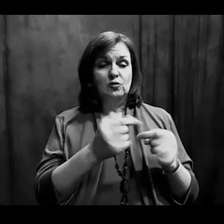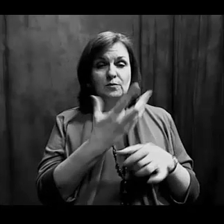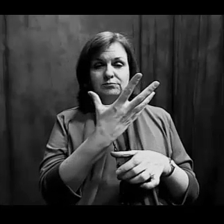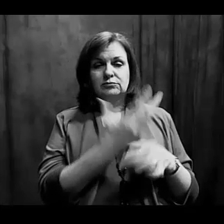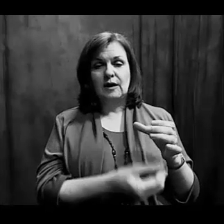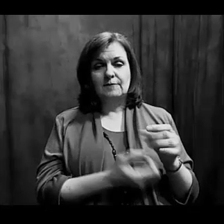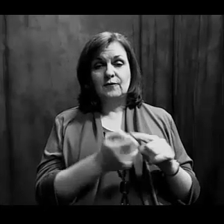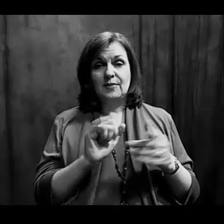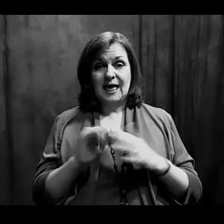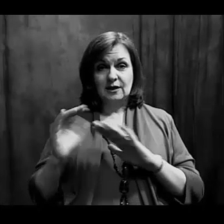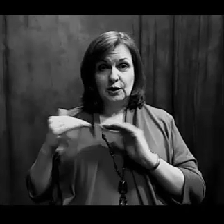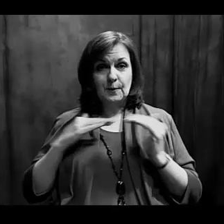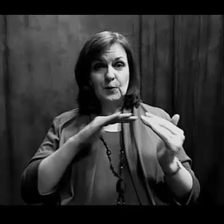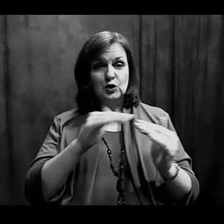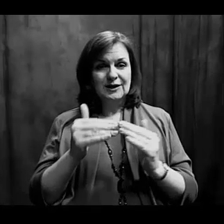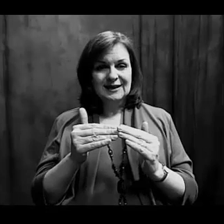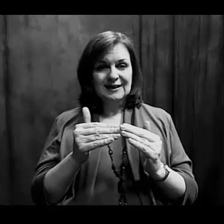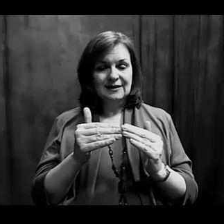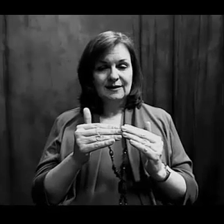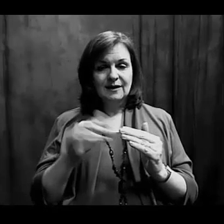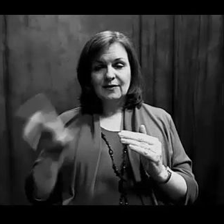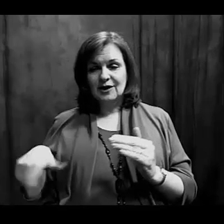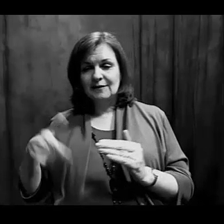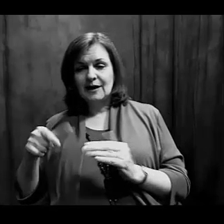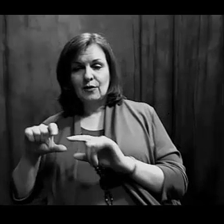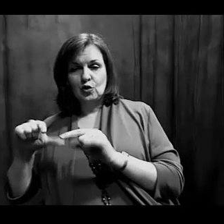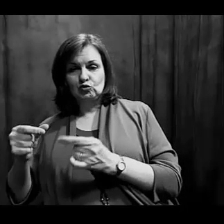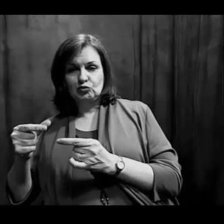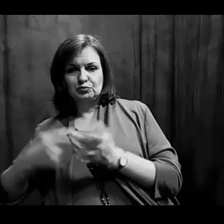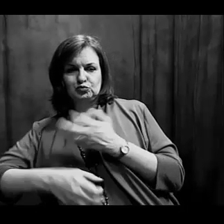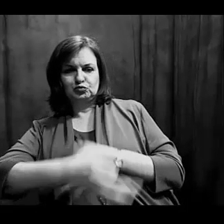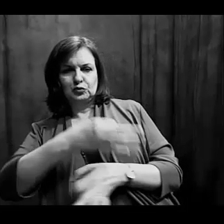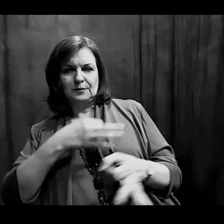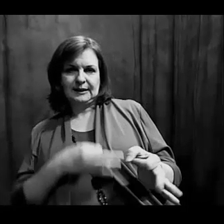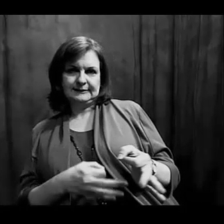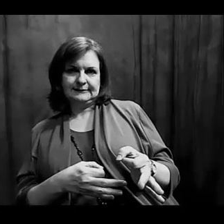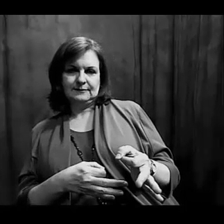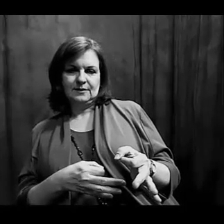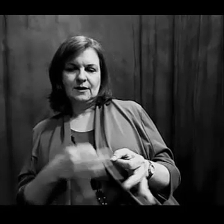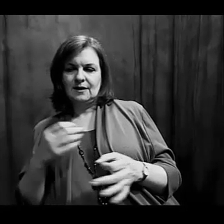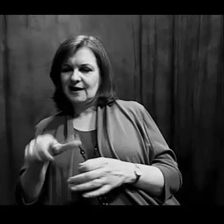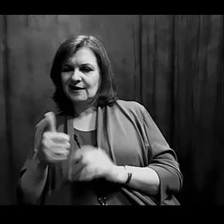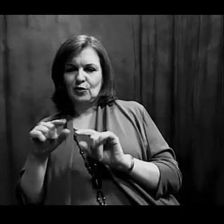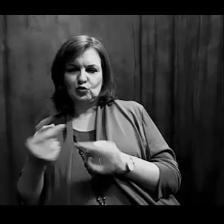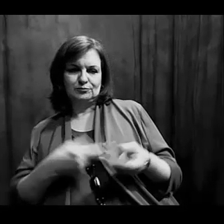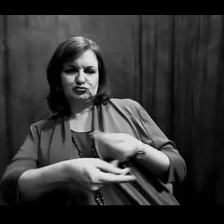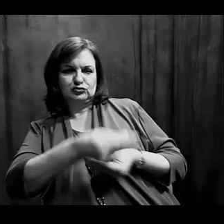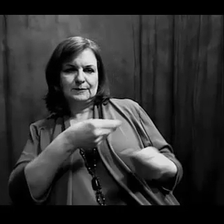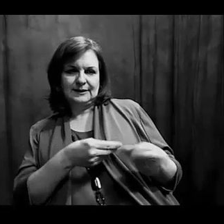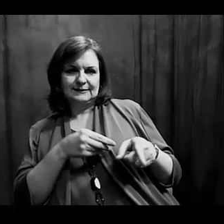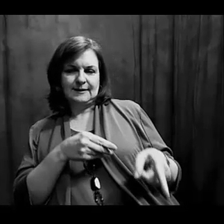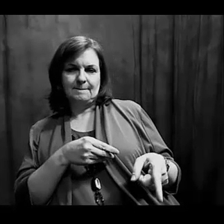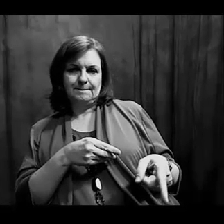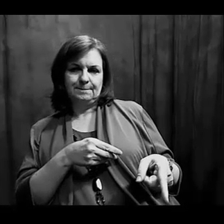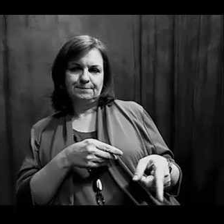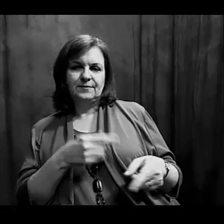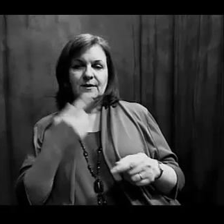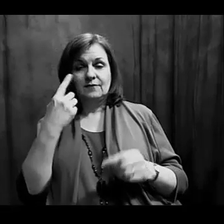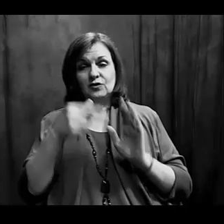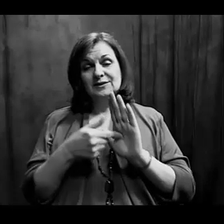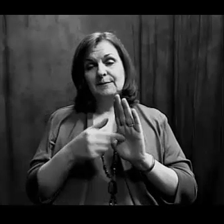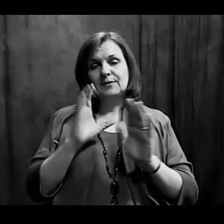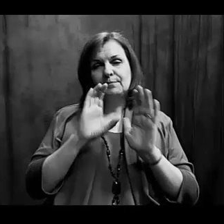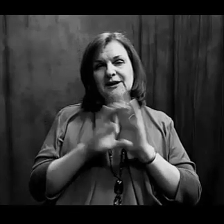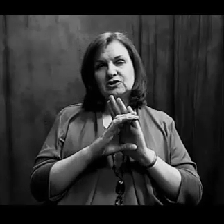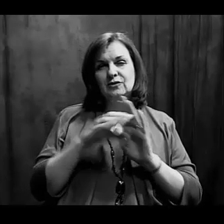because if any one individual goes missing from these communities, there is some replacement factor. Someone else is going to move